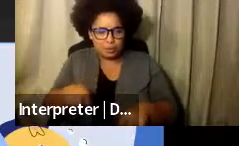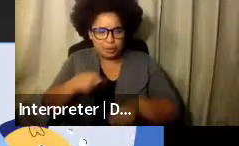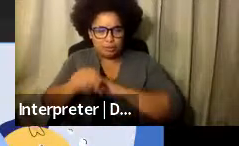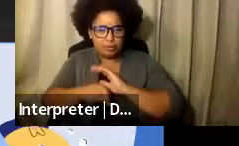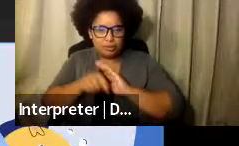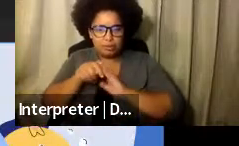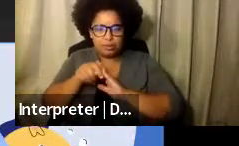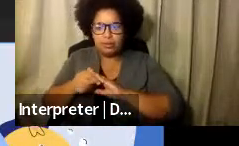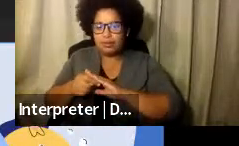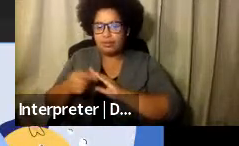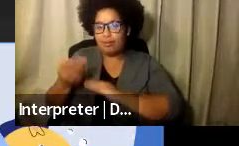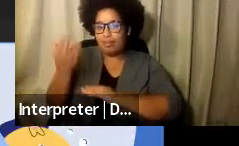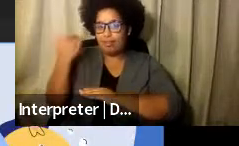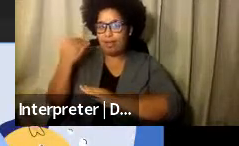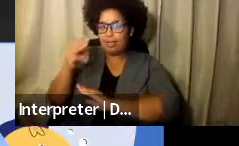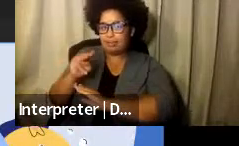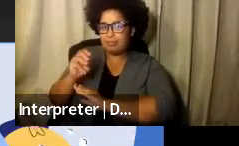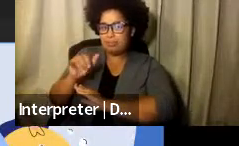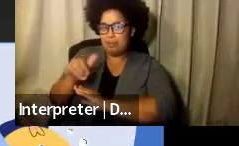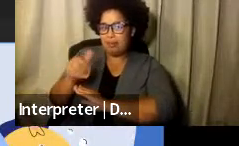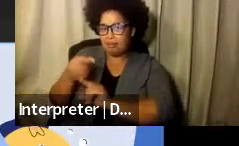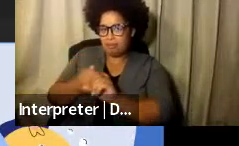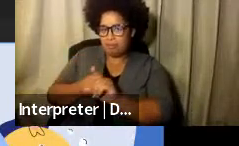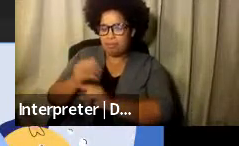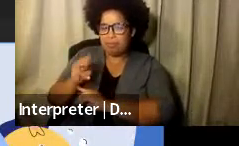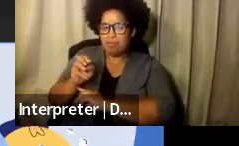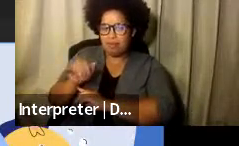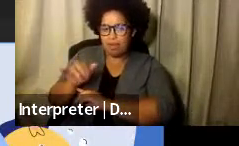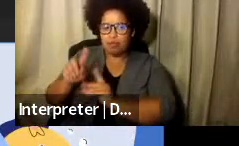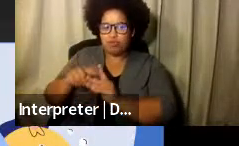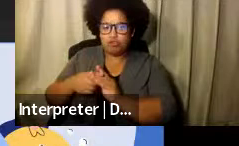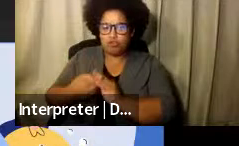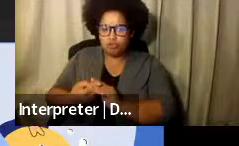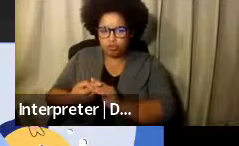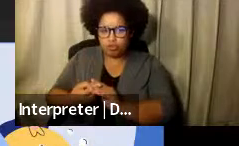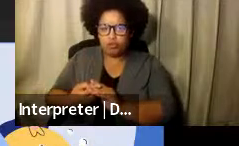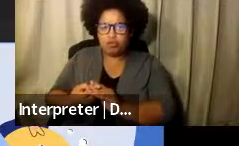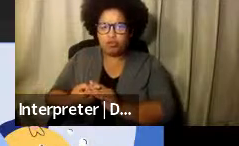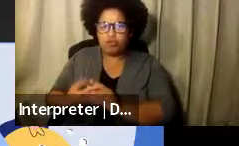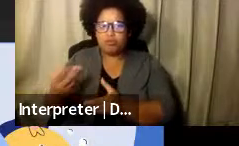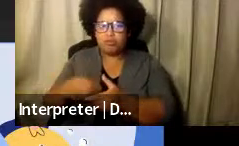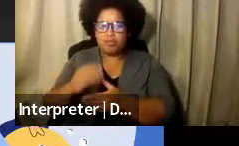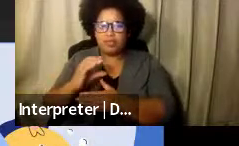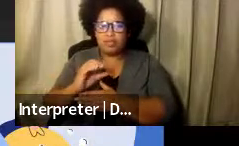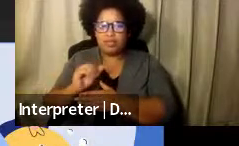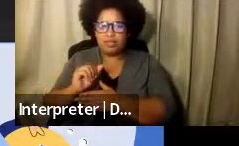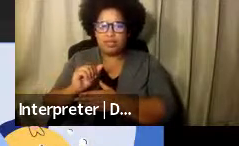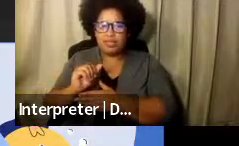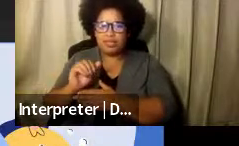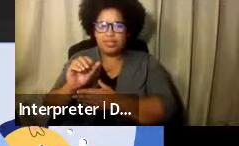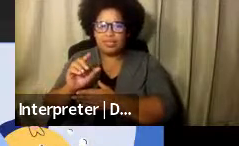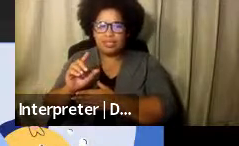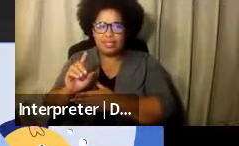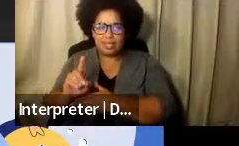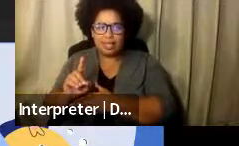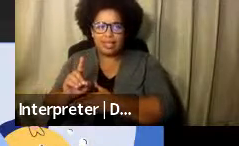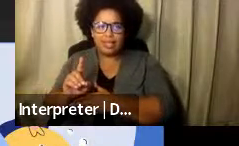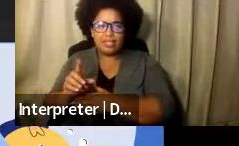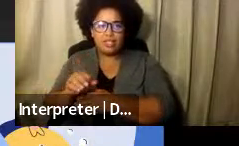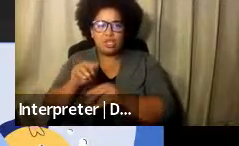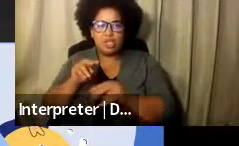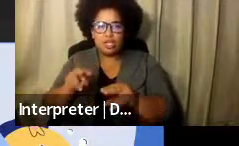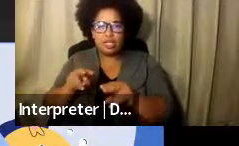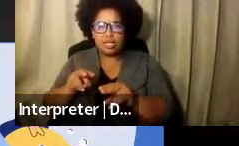that last May, we started to engage the CAG in looking at our activities and to get your